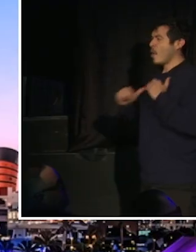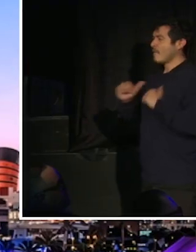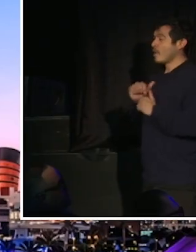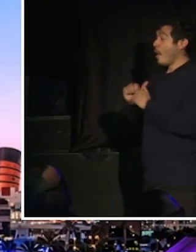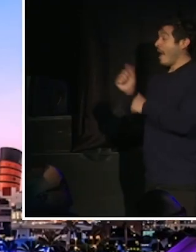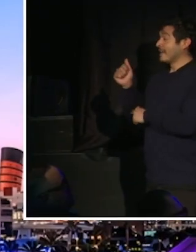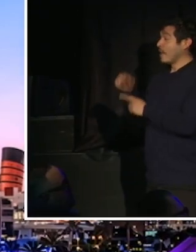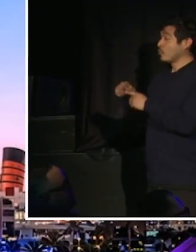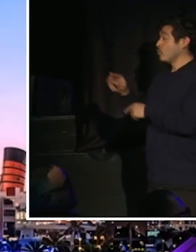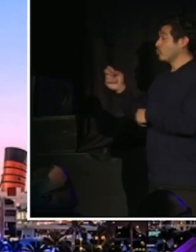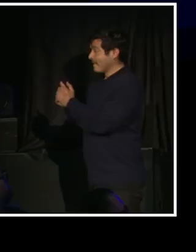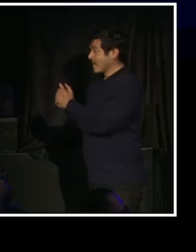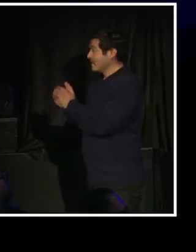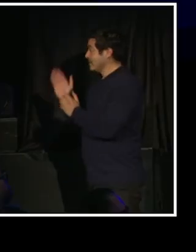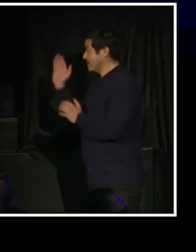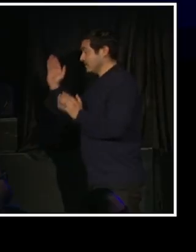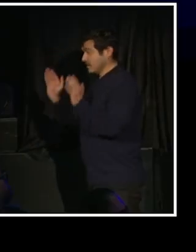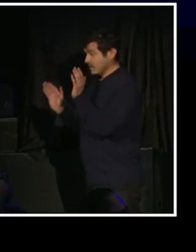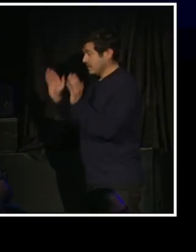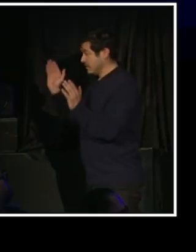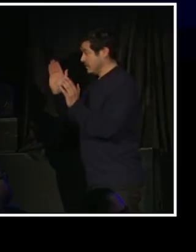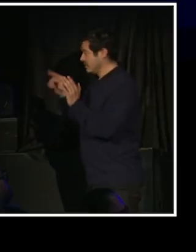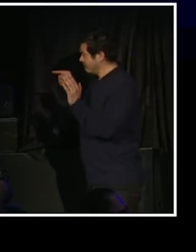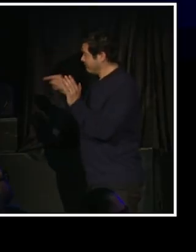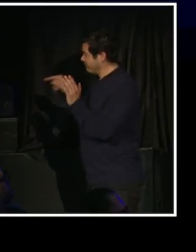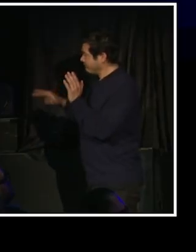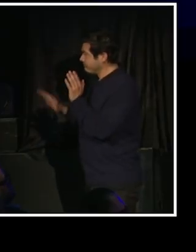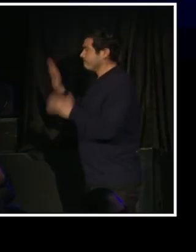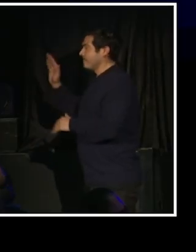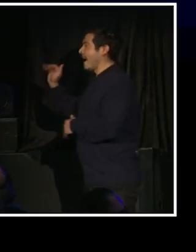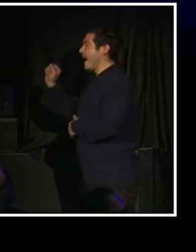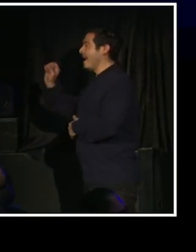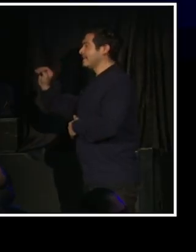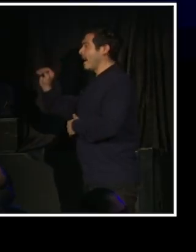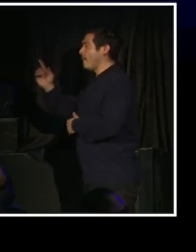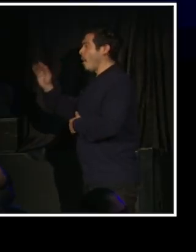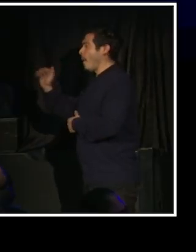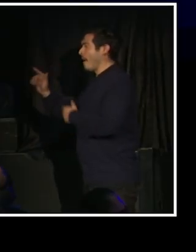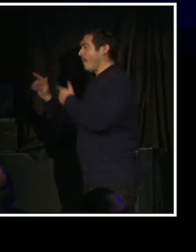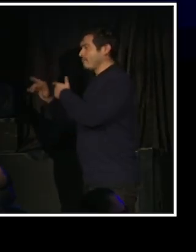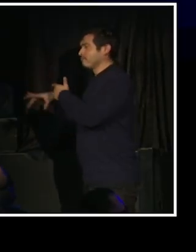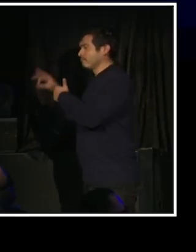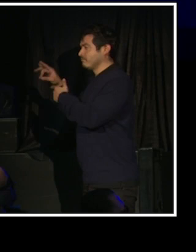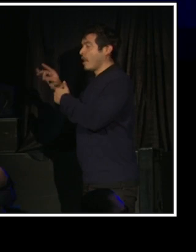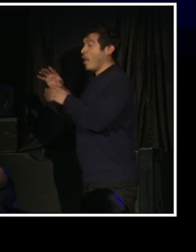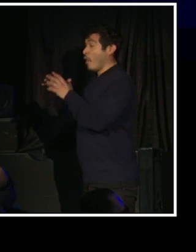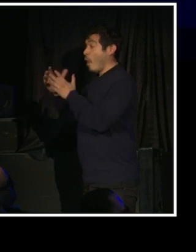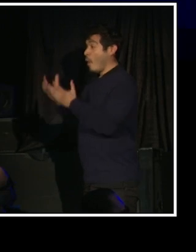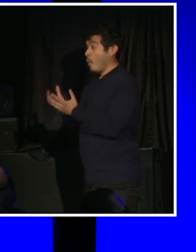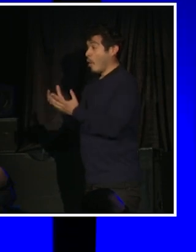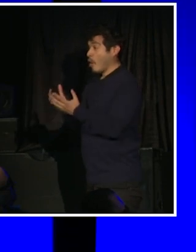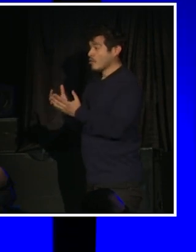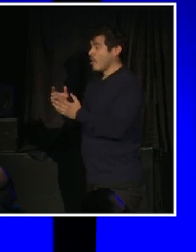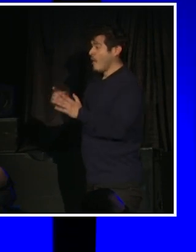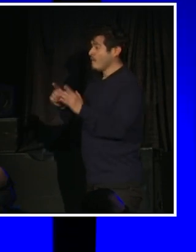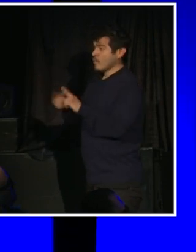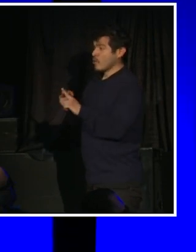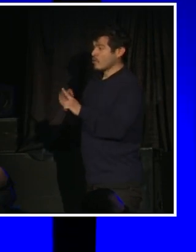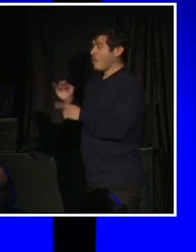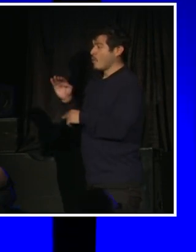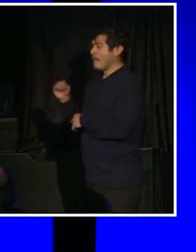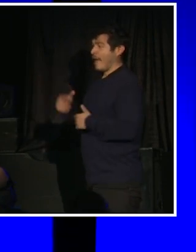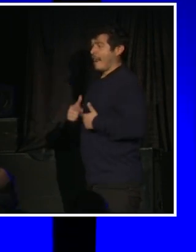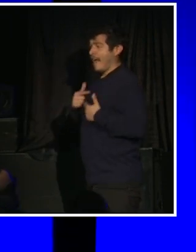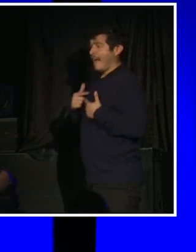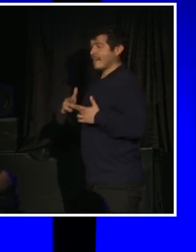fall 2025. Legends and ASM Global, the world's preeminent premium live events company, has been